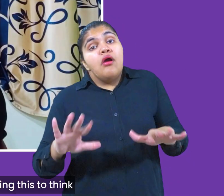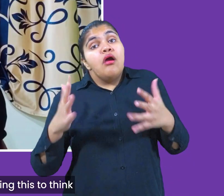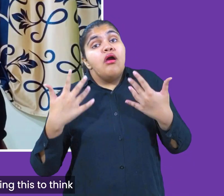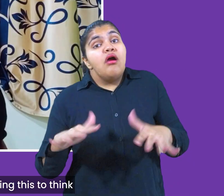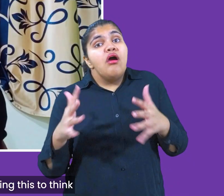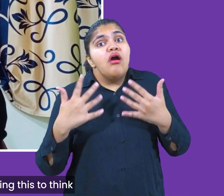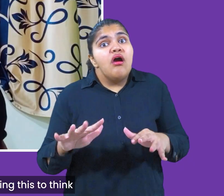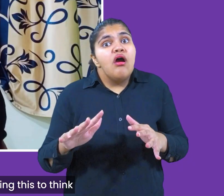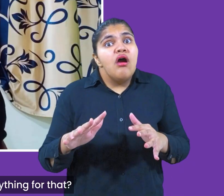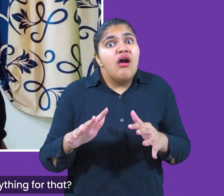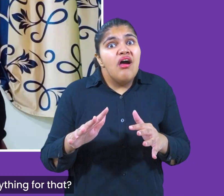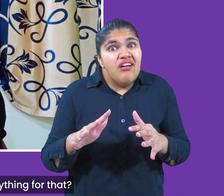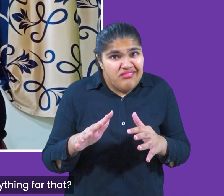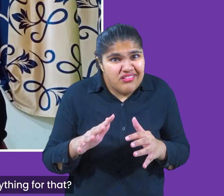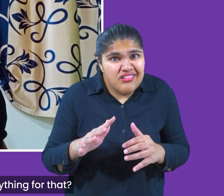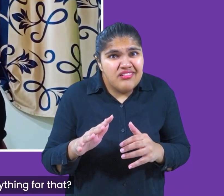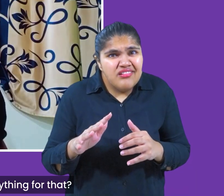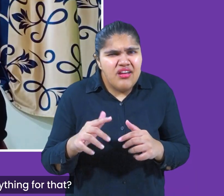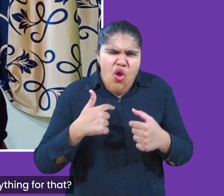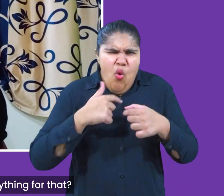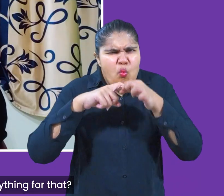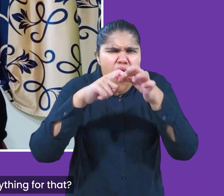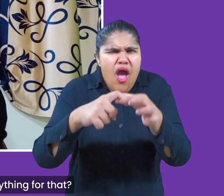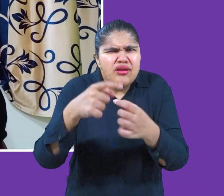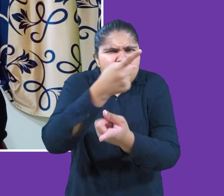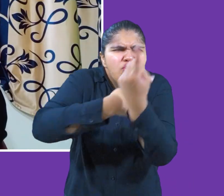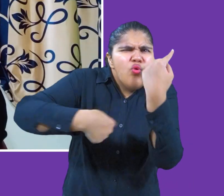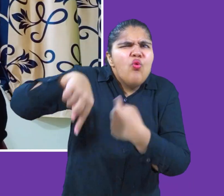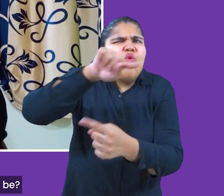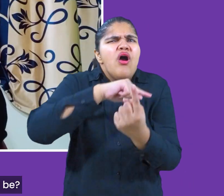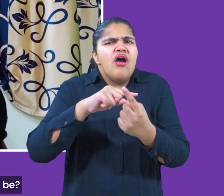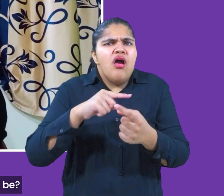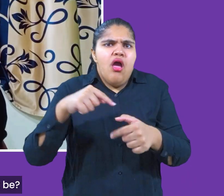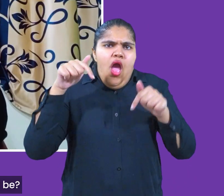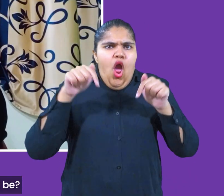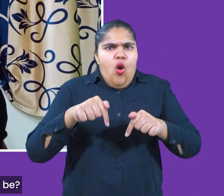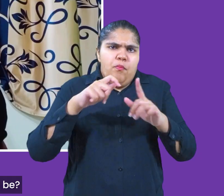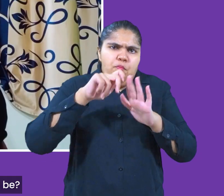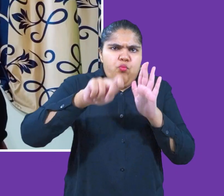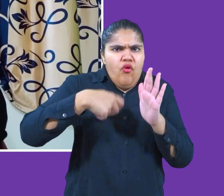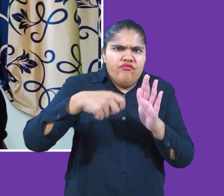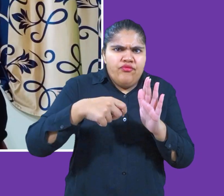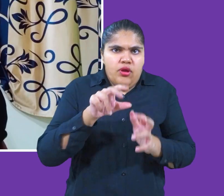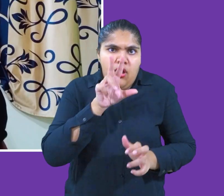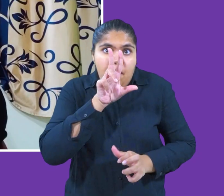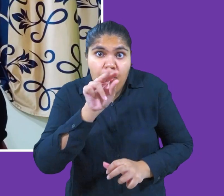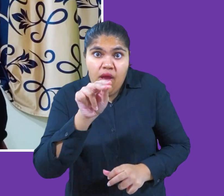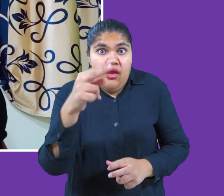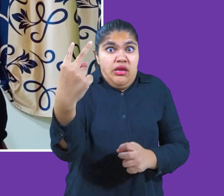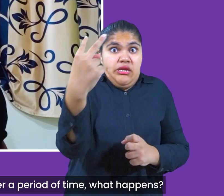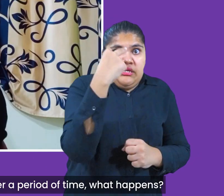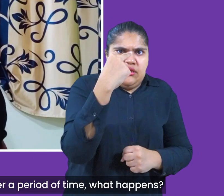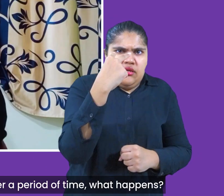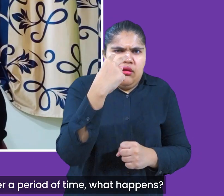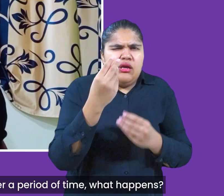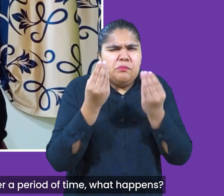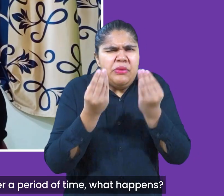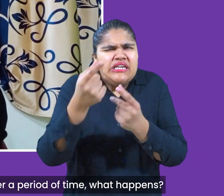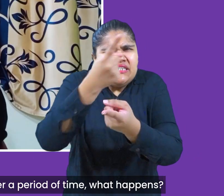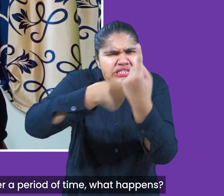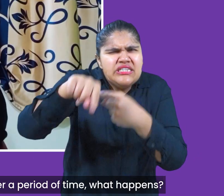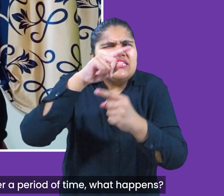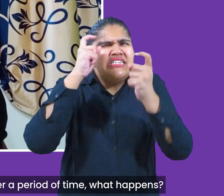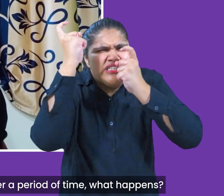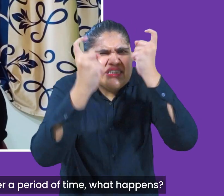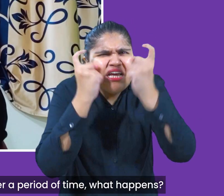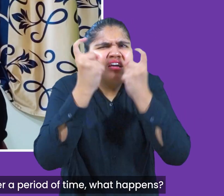everybody watching this to think to themselves, do you do anything for that? Or do we just let it be? And maybe what happens when